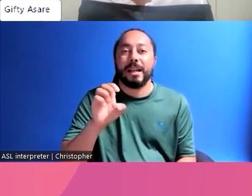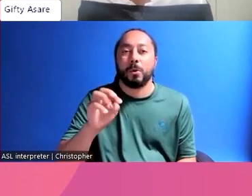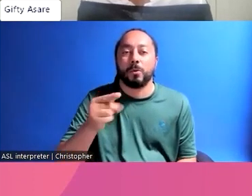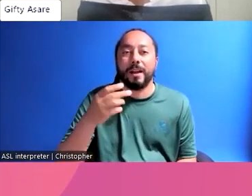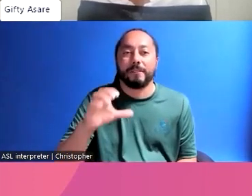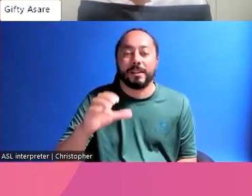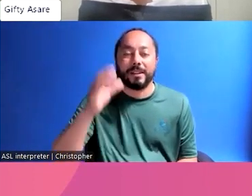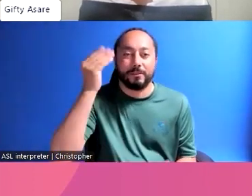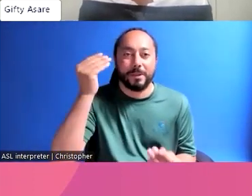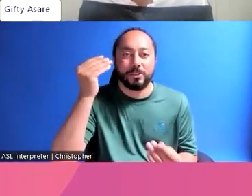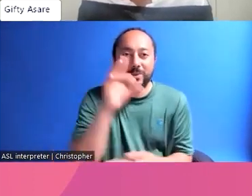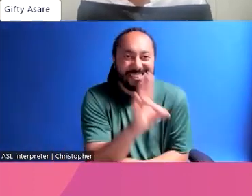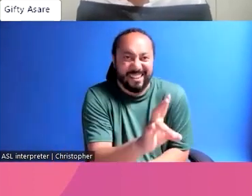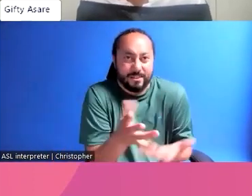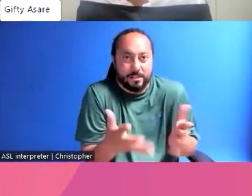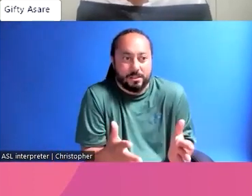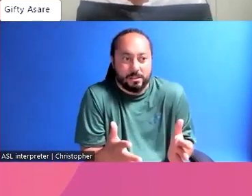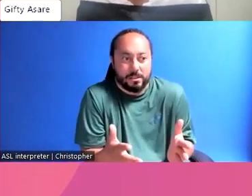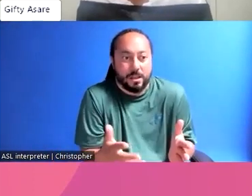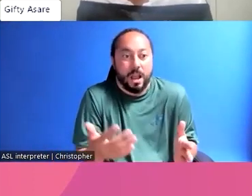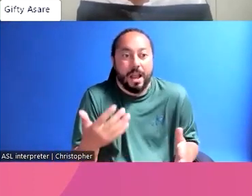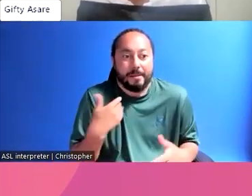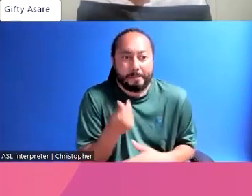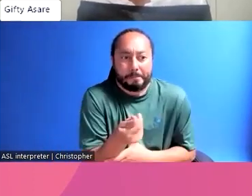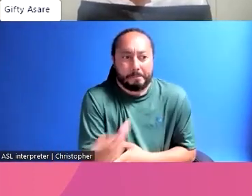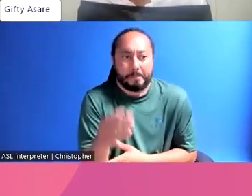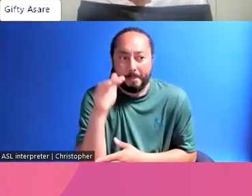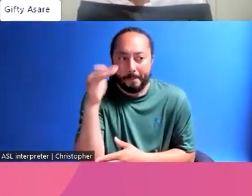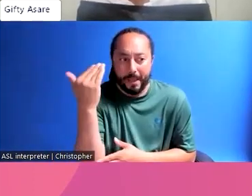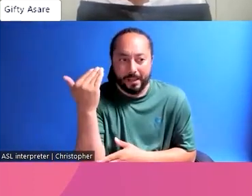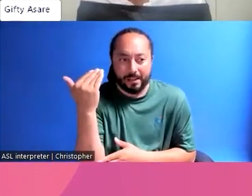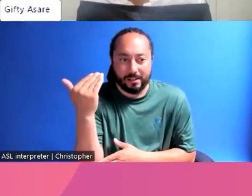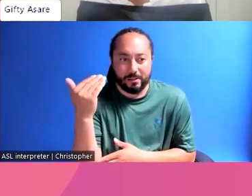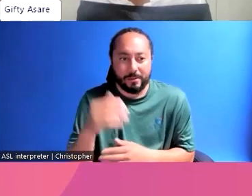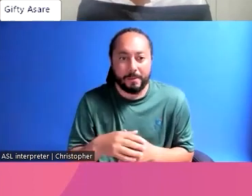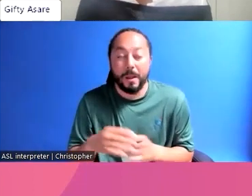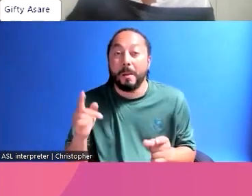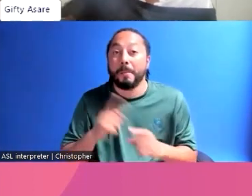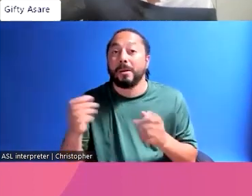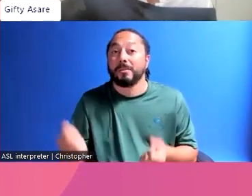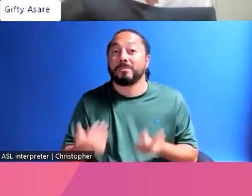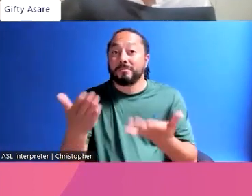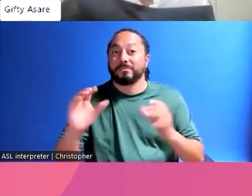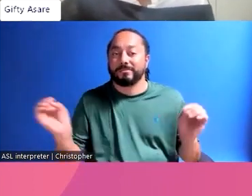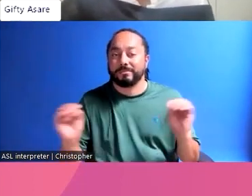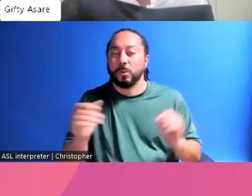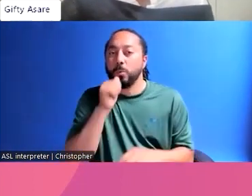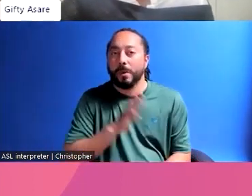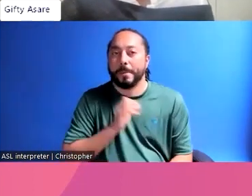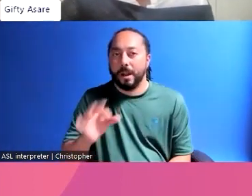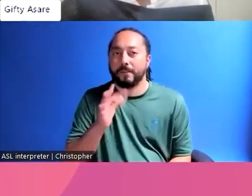included Black women ranging from these percentages. But again, no recommendations were made regarding women of color.